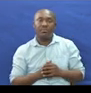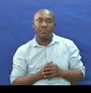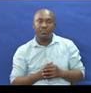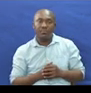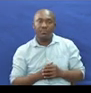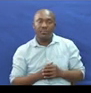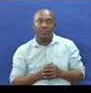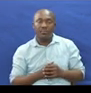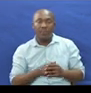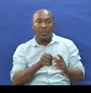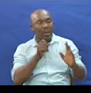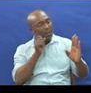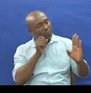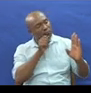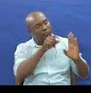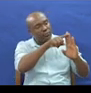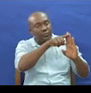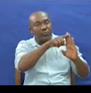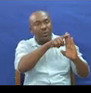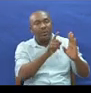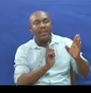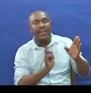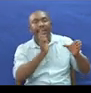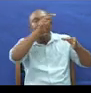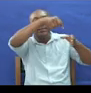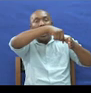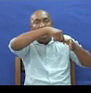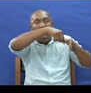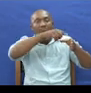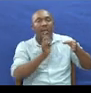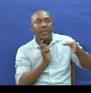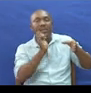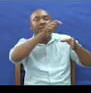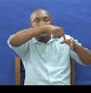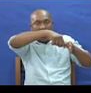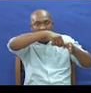This arrow shows movement to enter in this container or box.